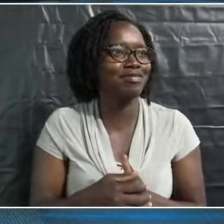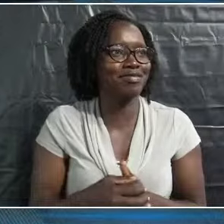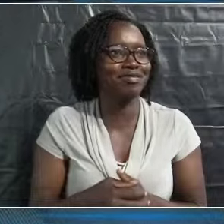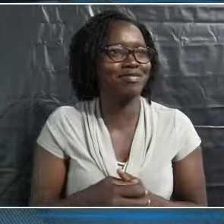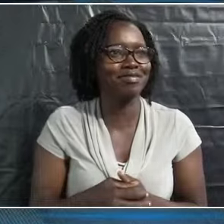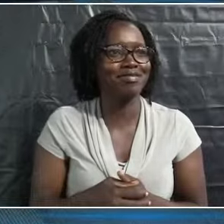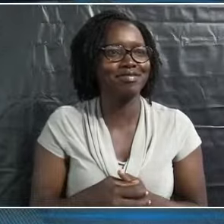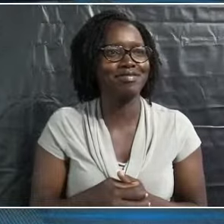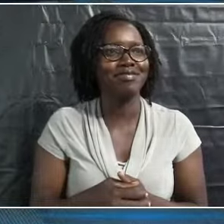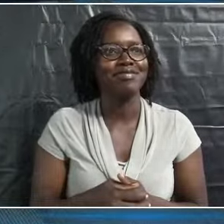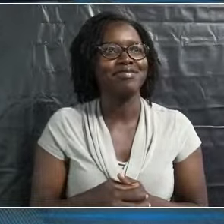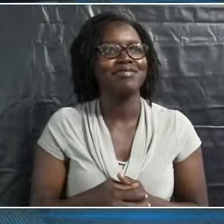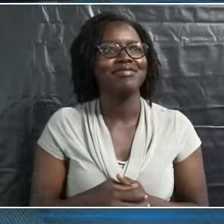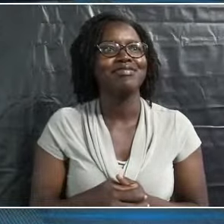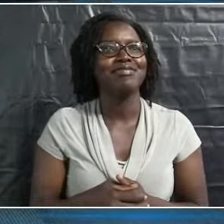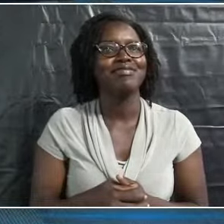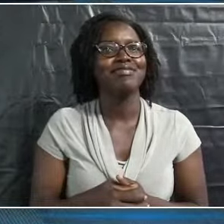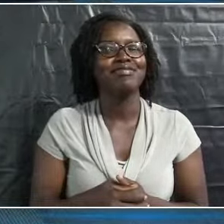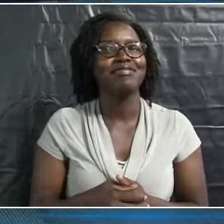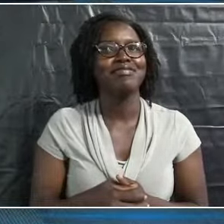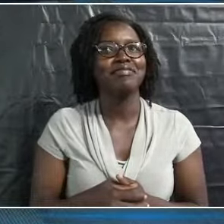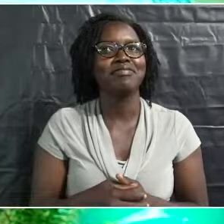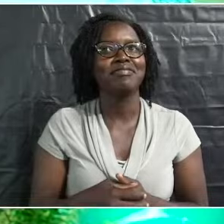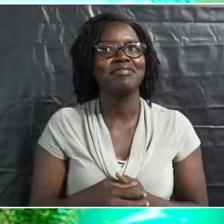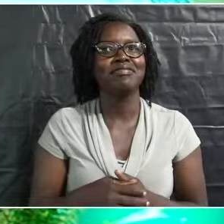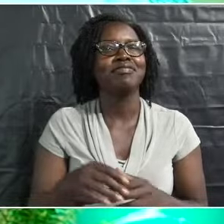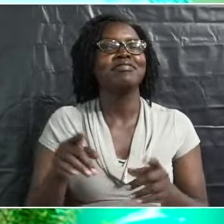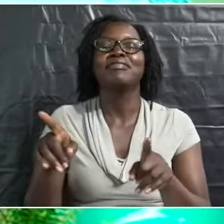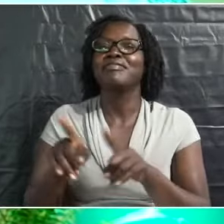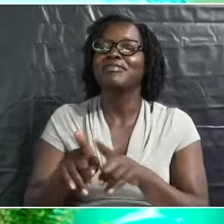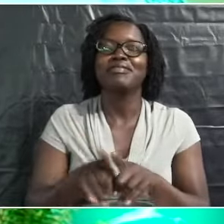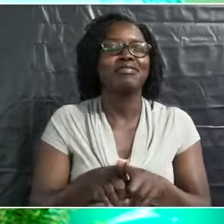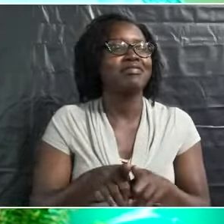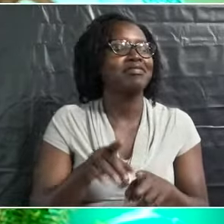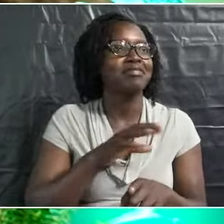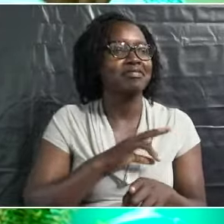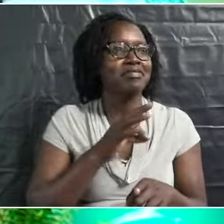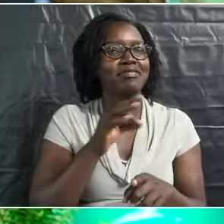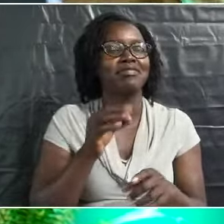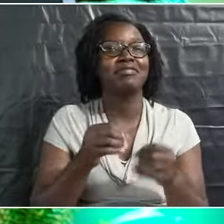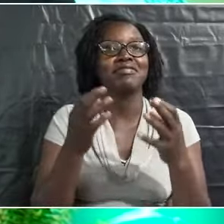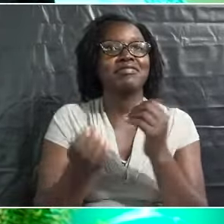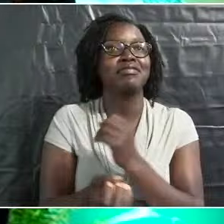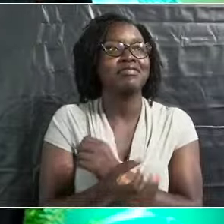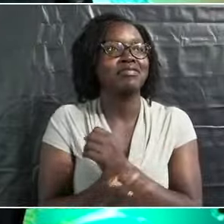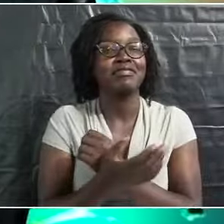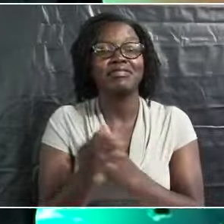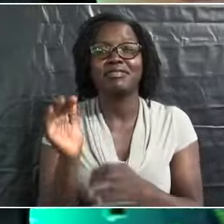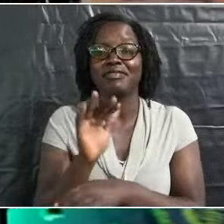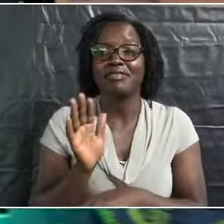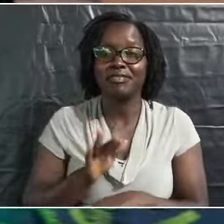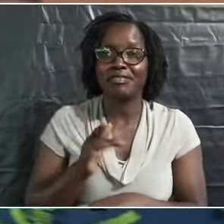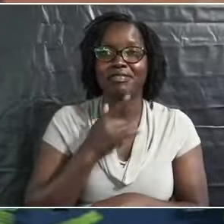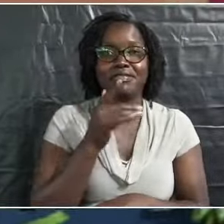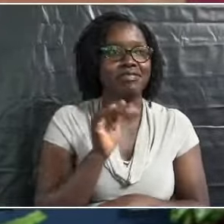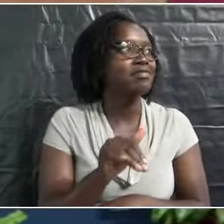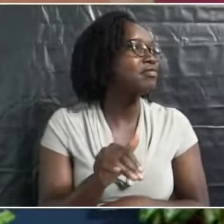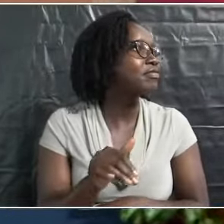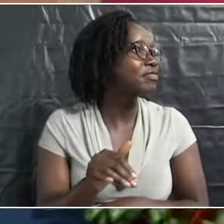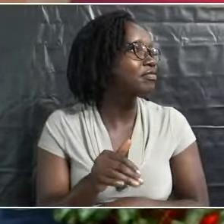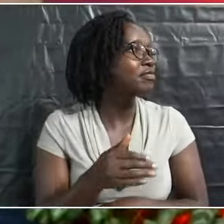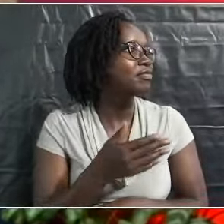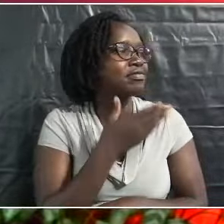No one was willing to offer advice. If you ask women, women will say, well, you know,